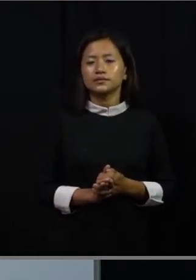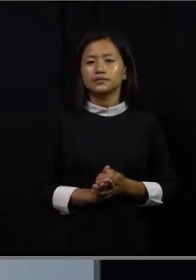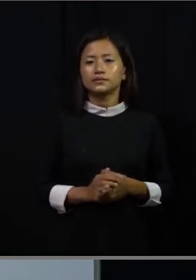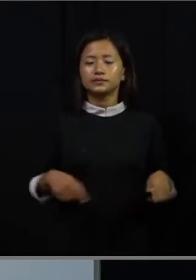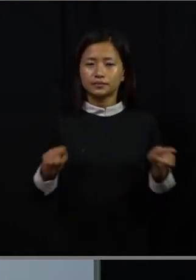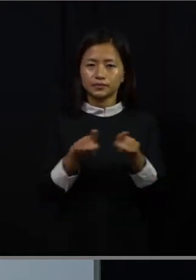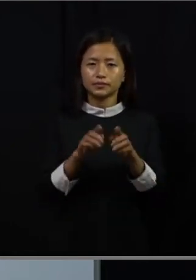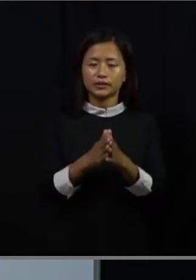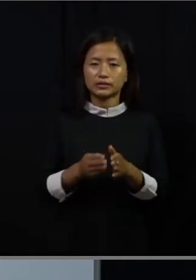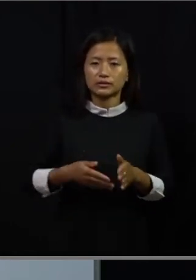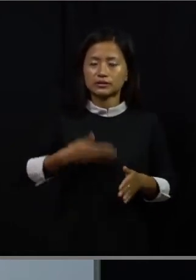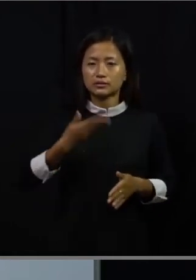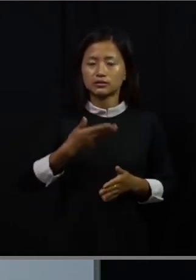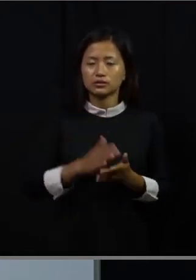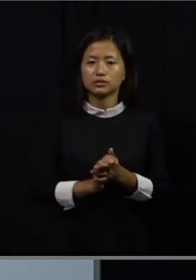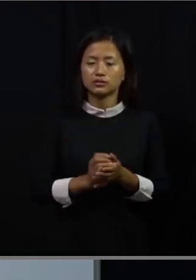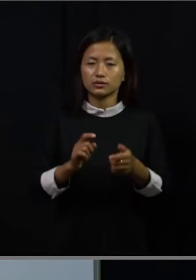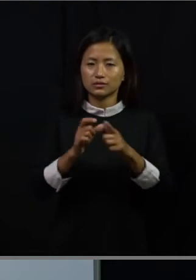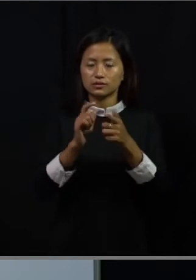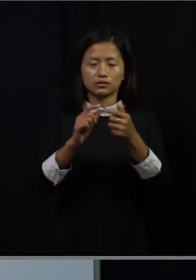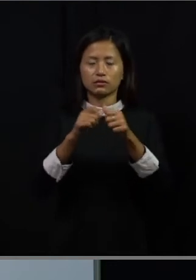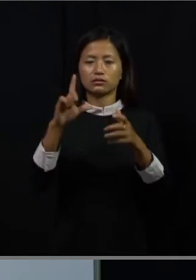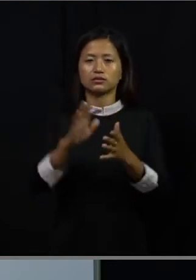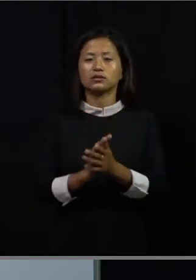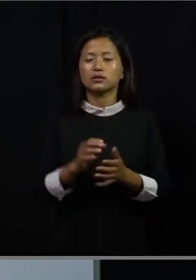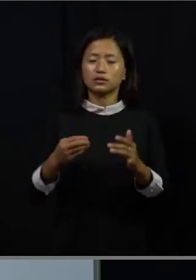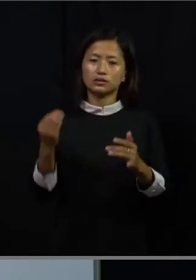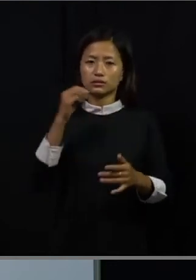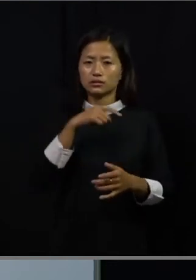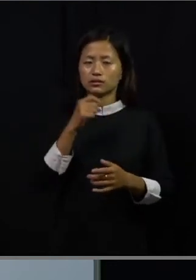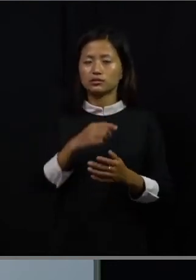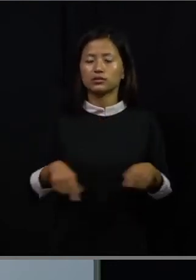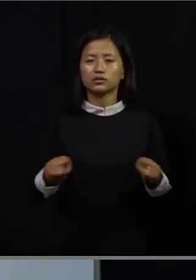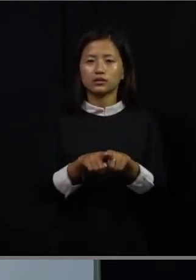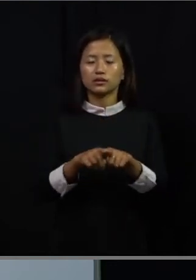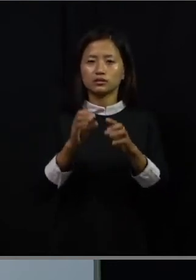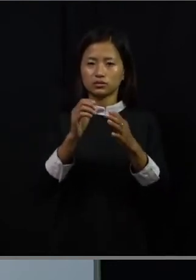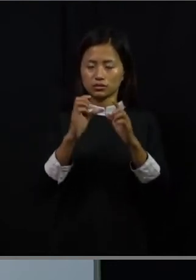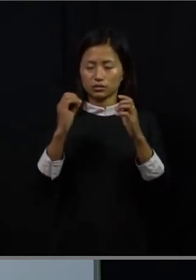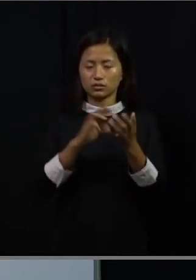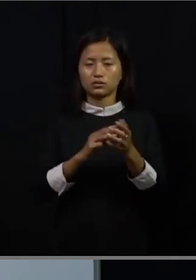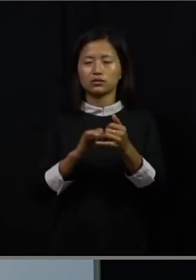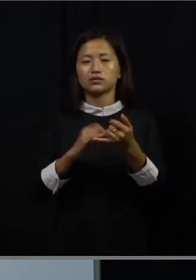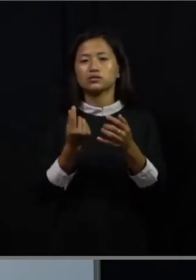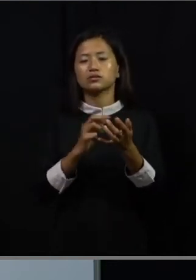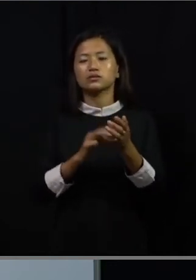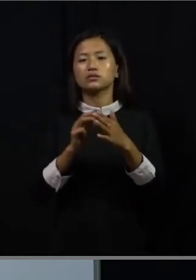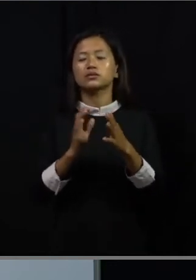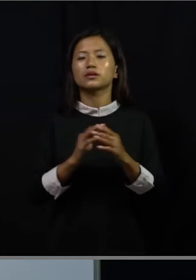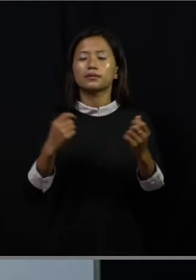life, and it deals with the social aspects of income, occupation, consumption, and so on. Okay,